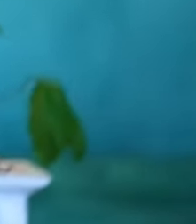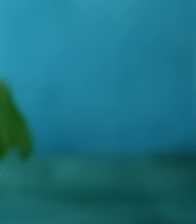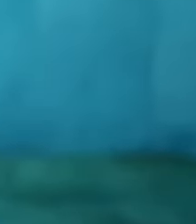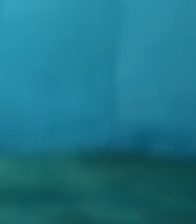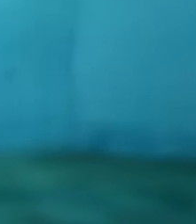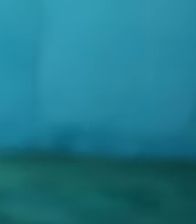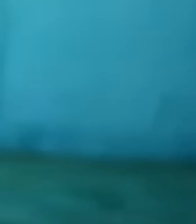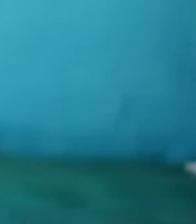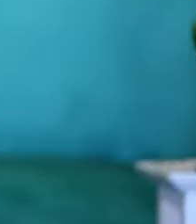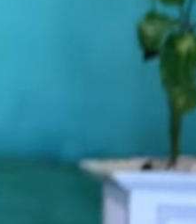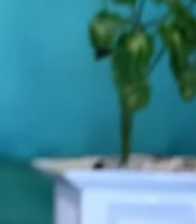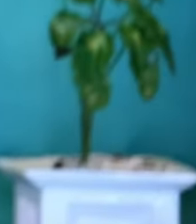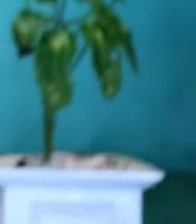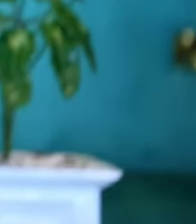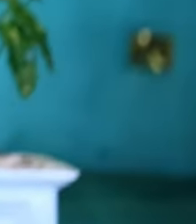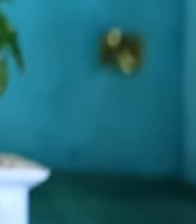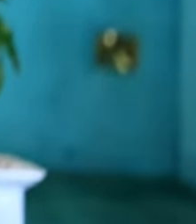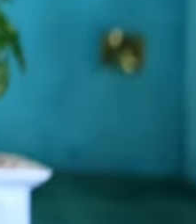There is no reason